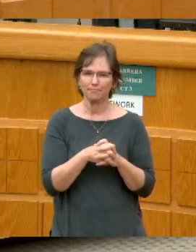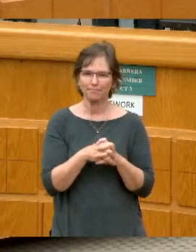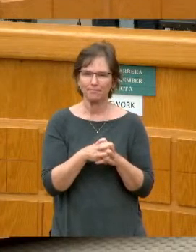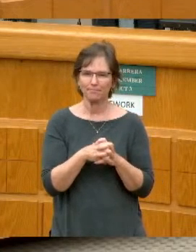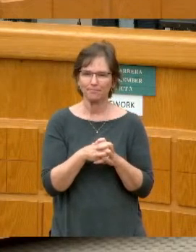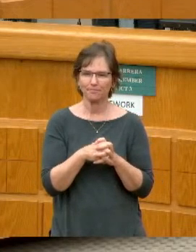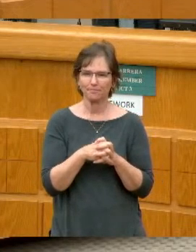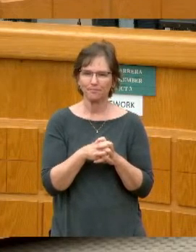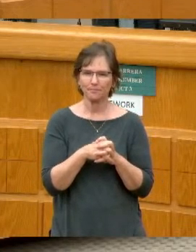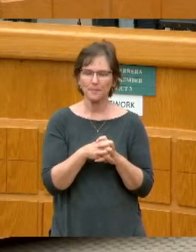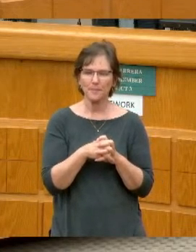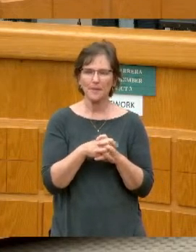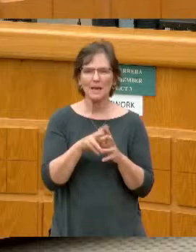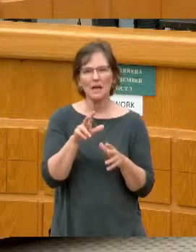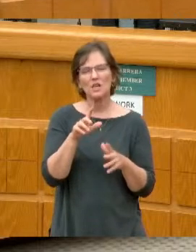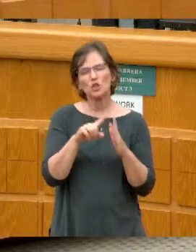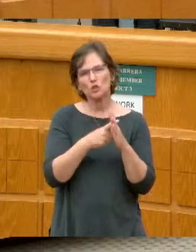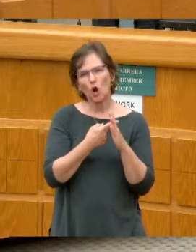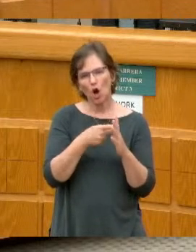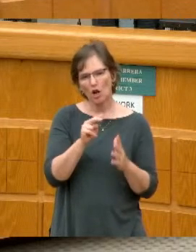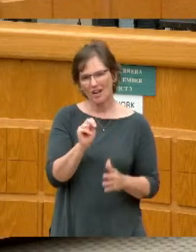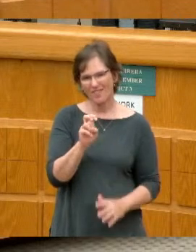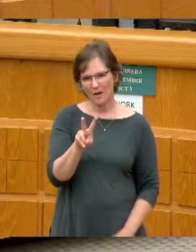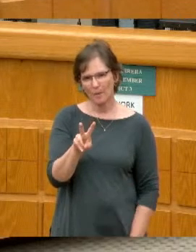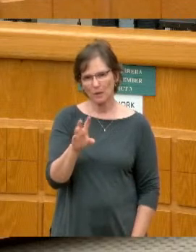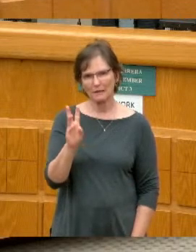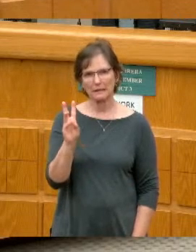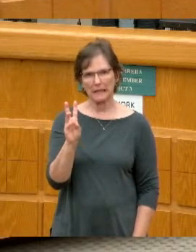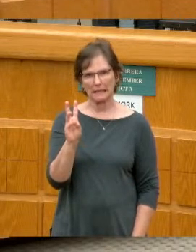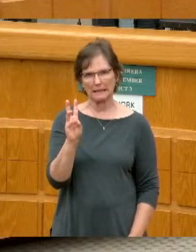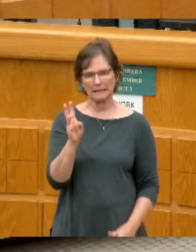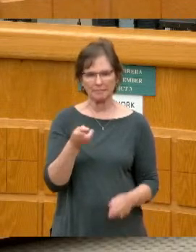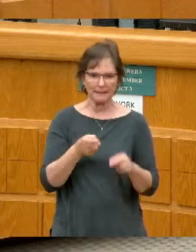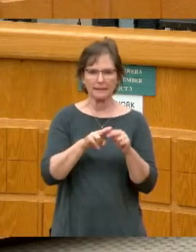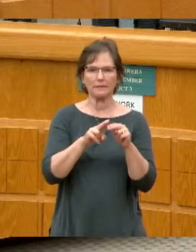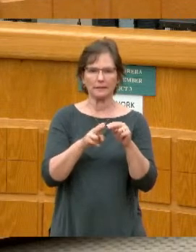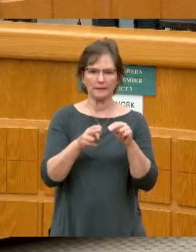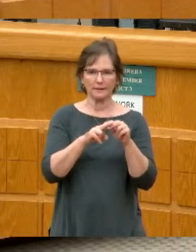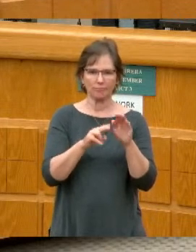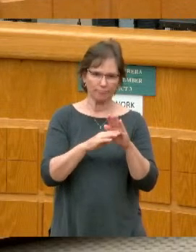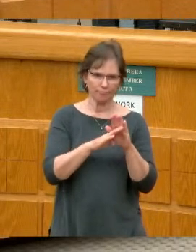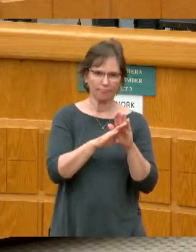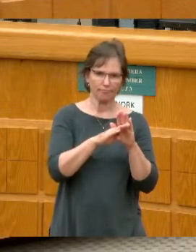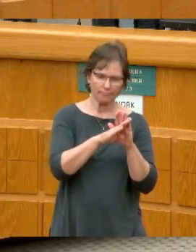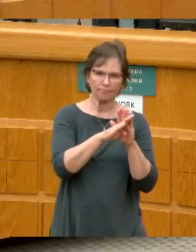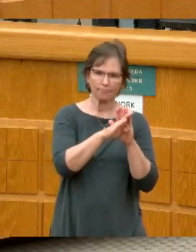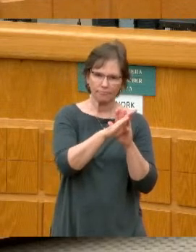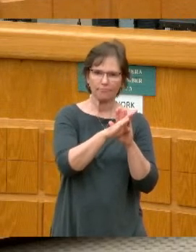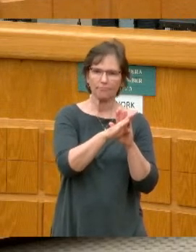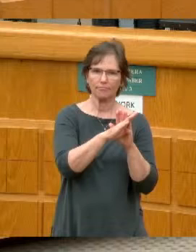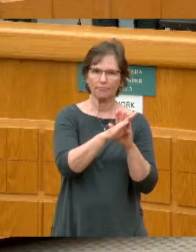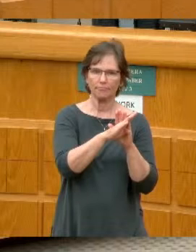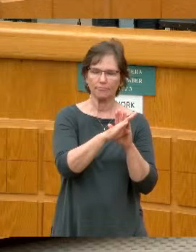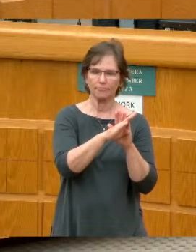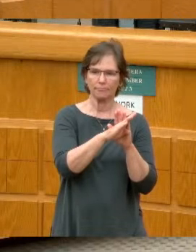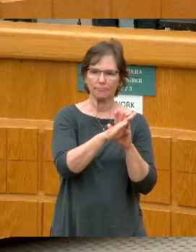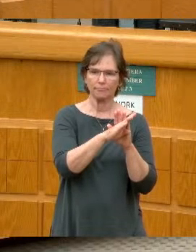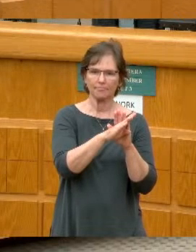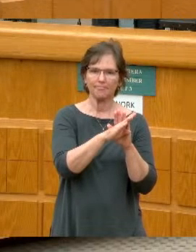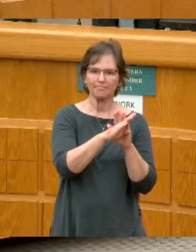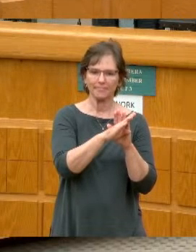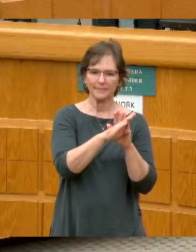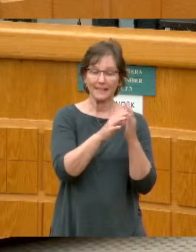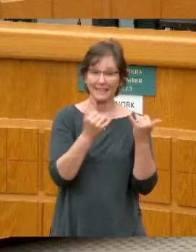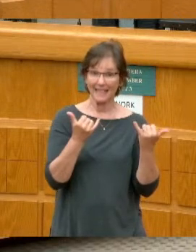Here you see the hospitalizations. So the hospitalizations now, you can clearly see that there's an upward trend. We had been